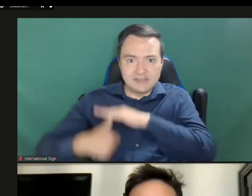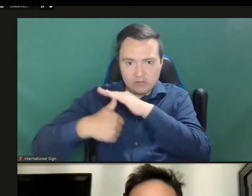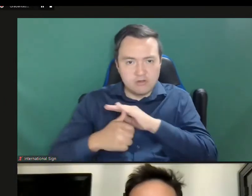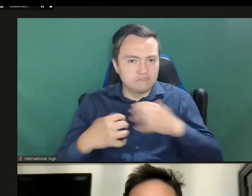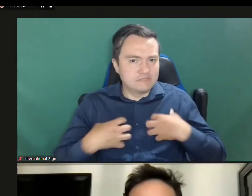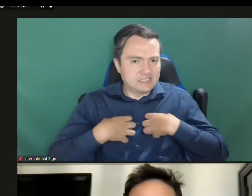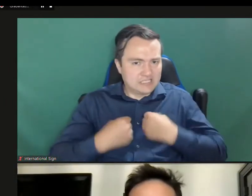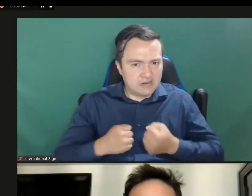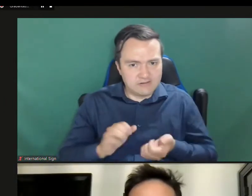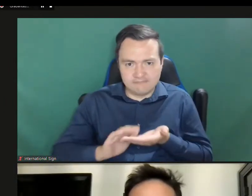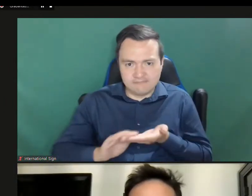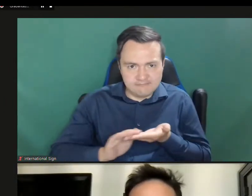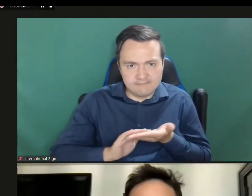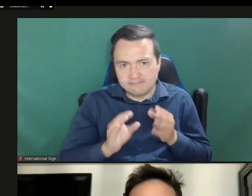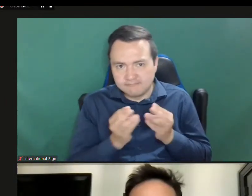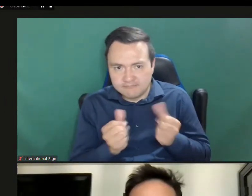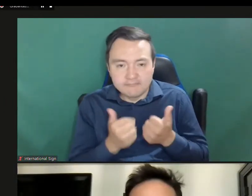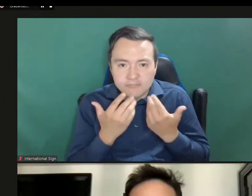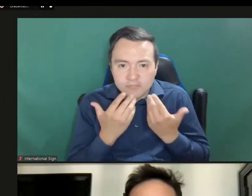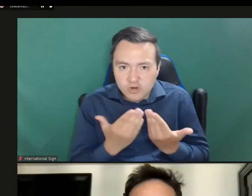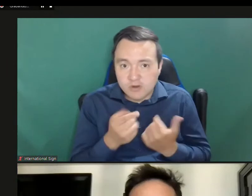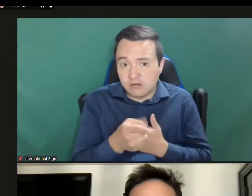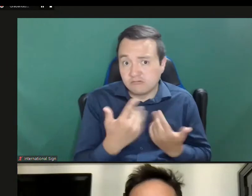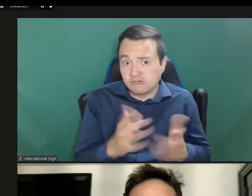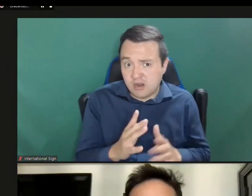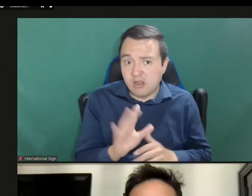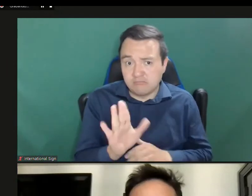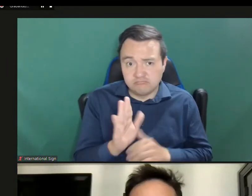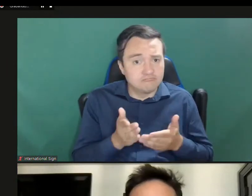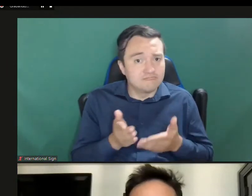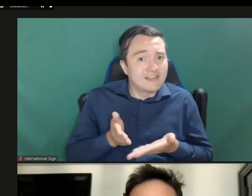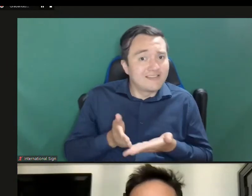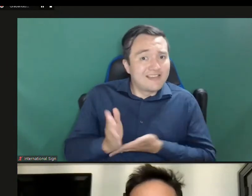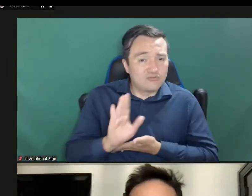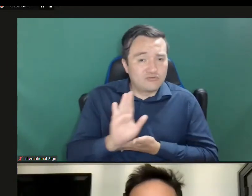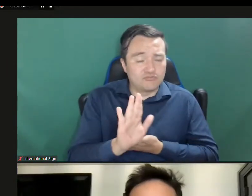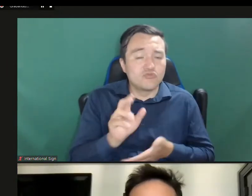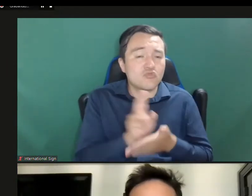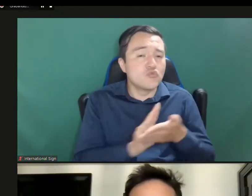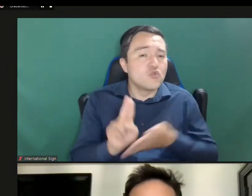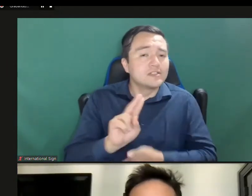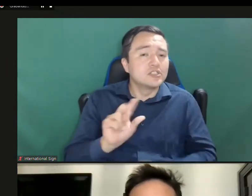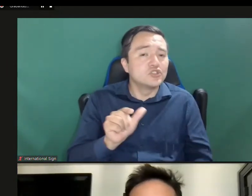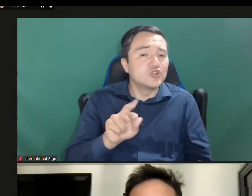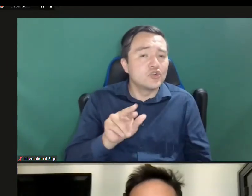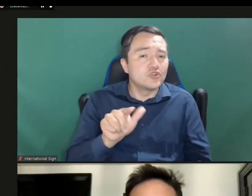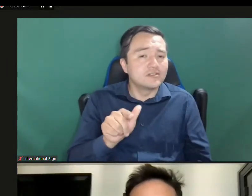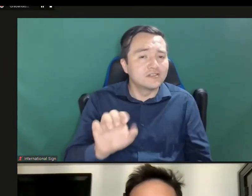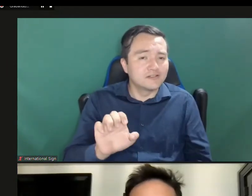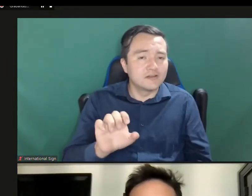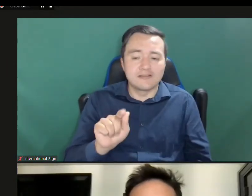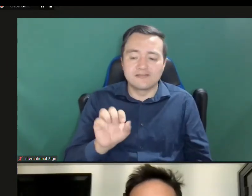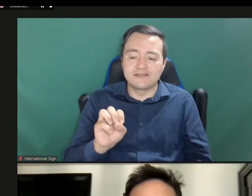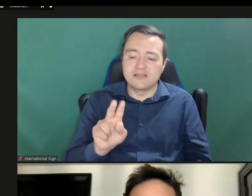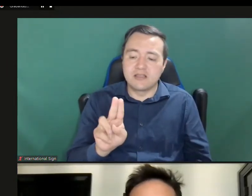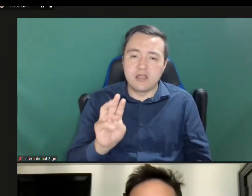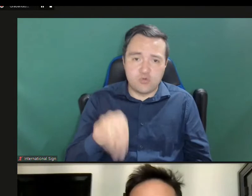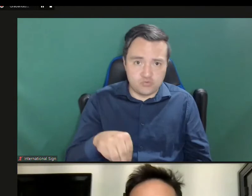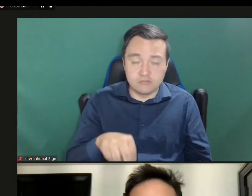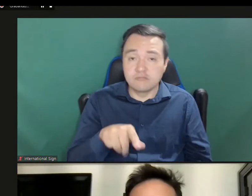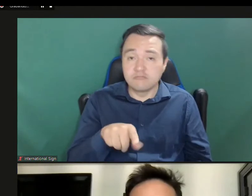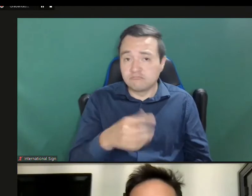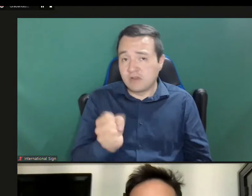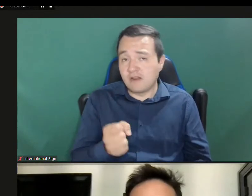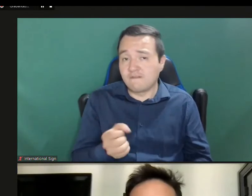known from the Healthy Families Initiative, also visiting a professor at the Global Health